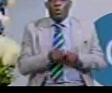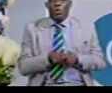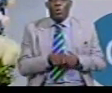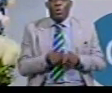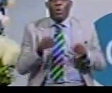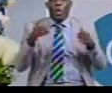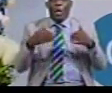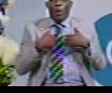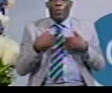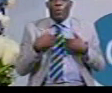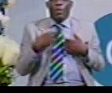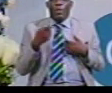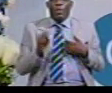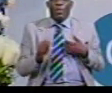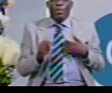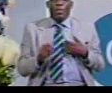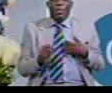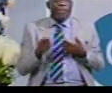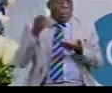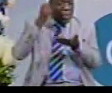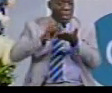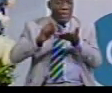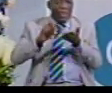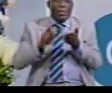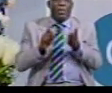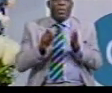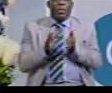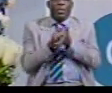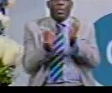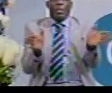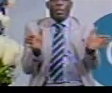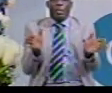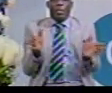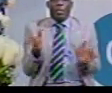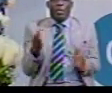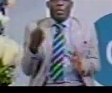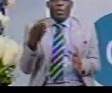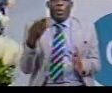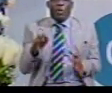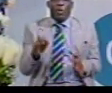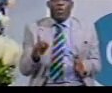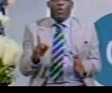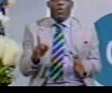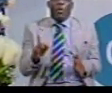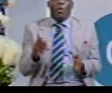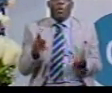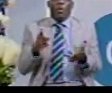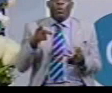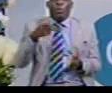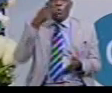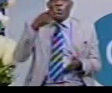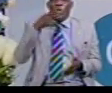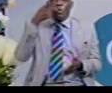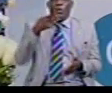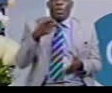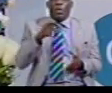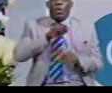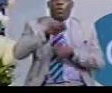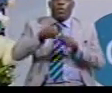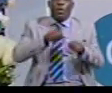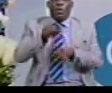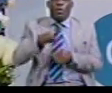executive secretary general of FEPEC, the Federation of Pentecostal Churches, Apostle